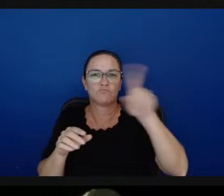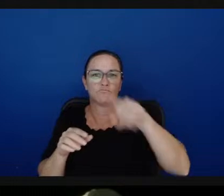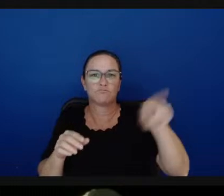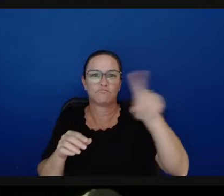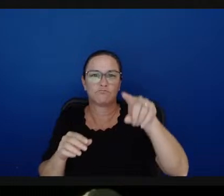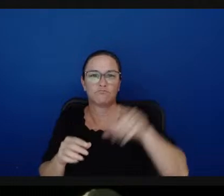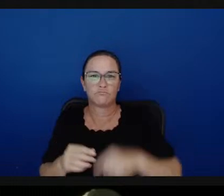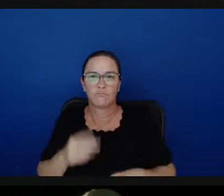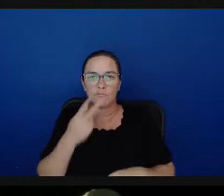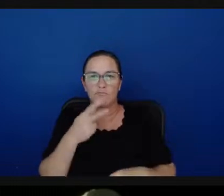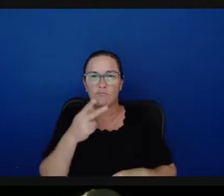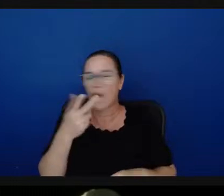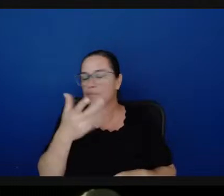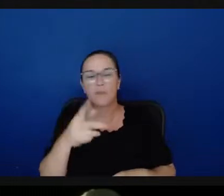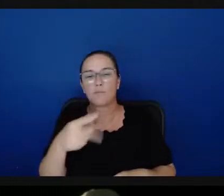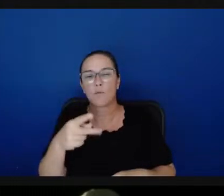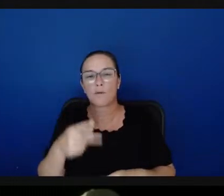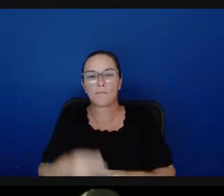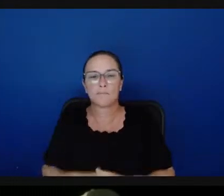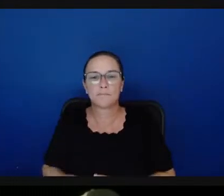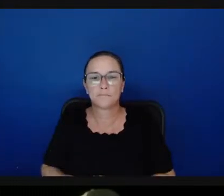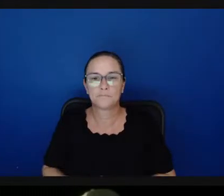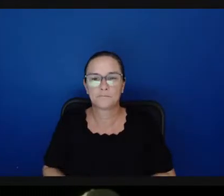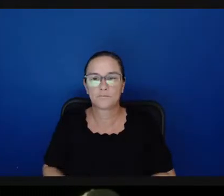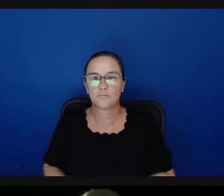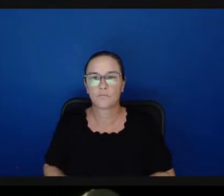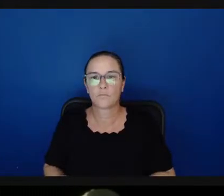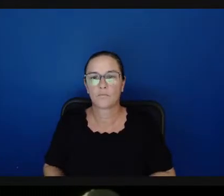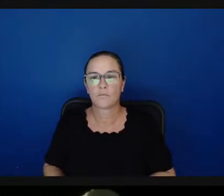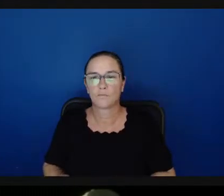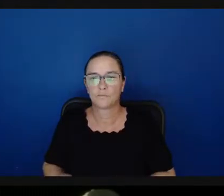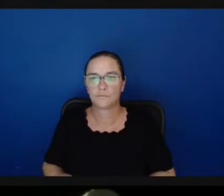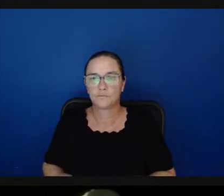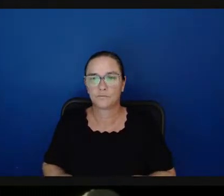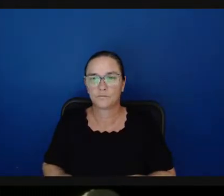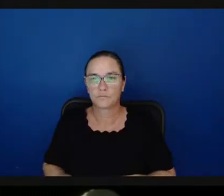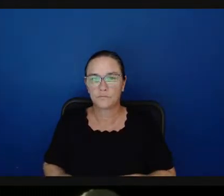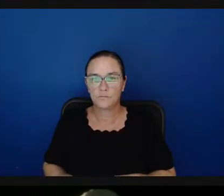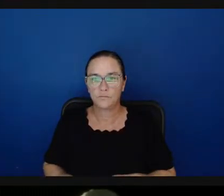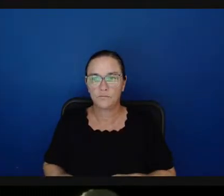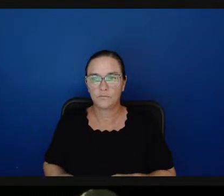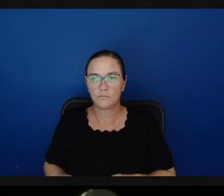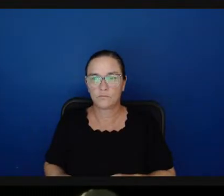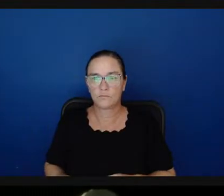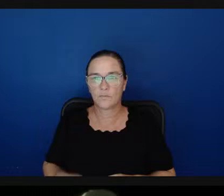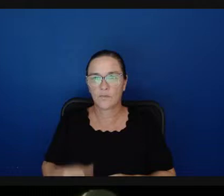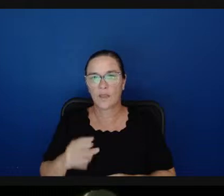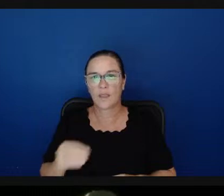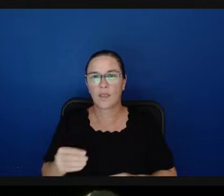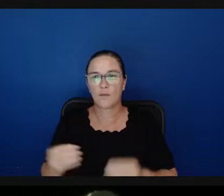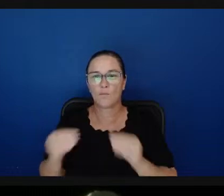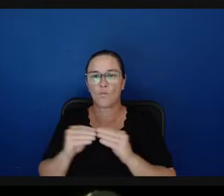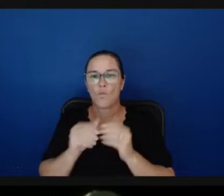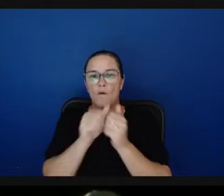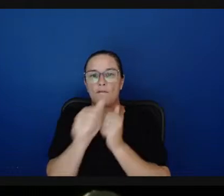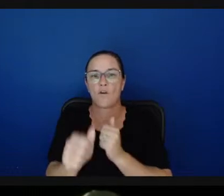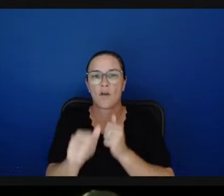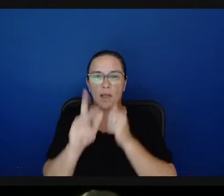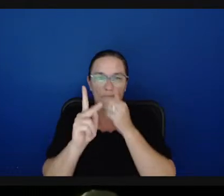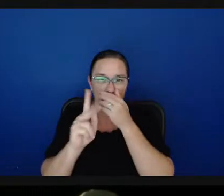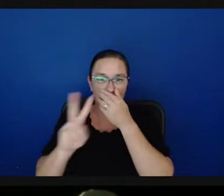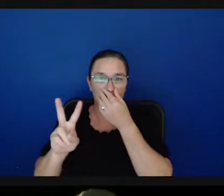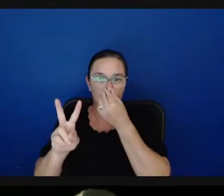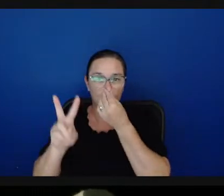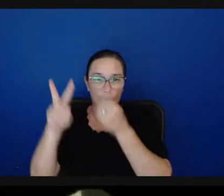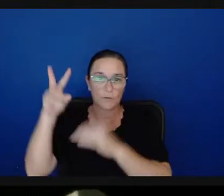on this view of the B2 camera. And further off, K2 from above, you see the once